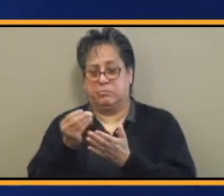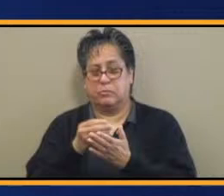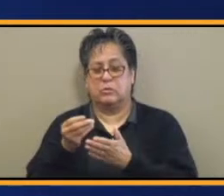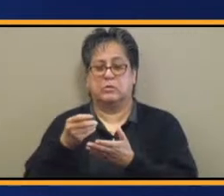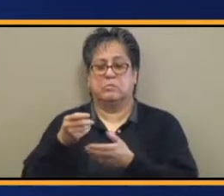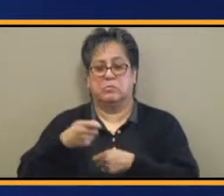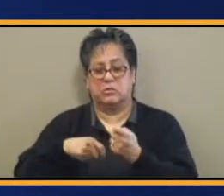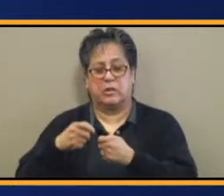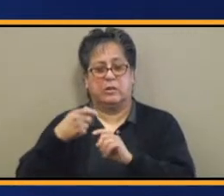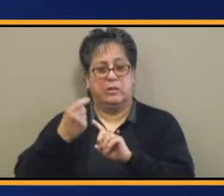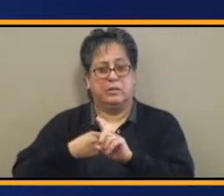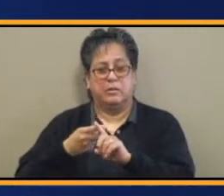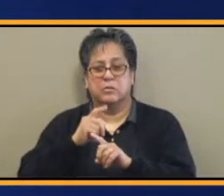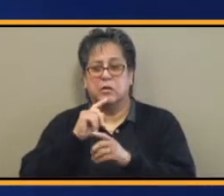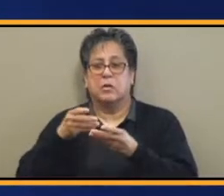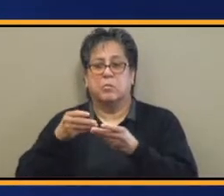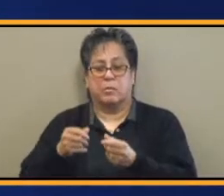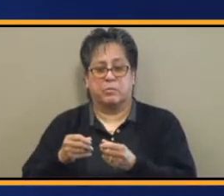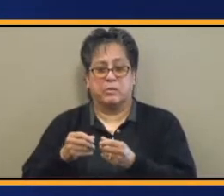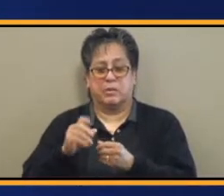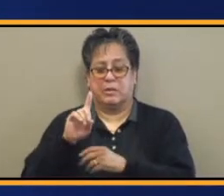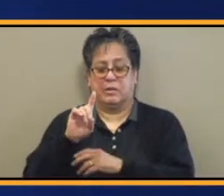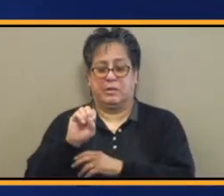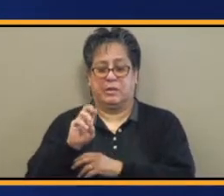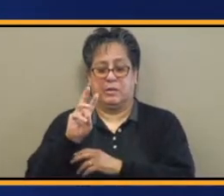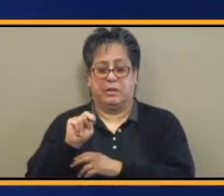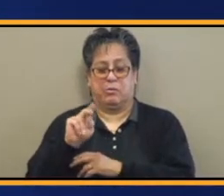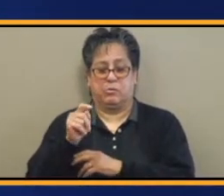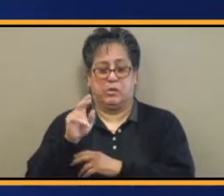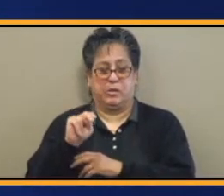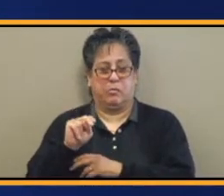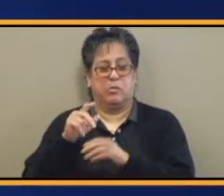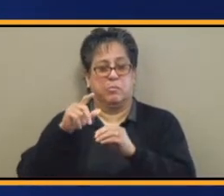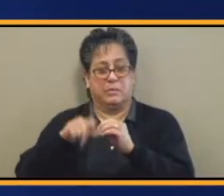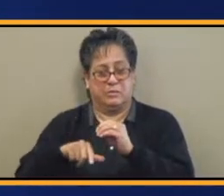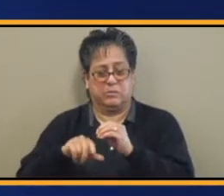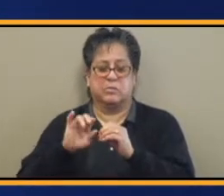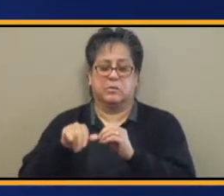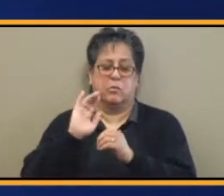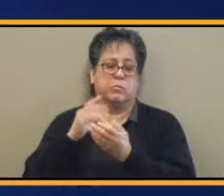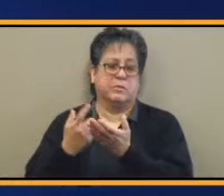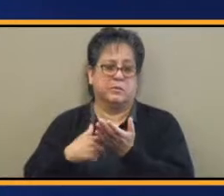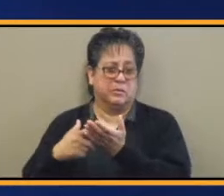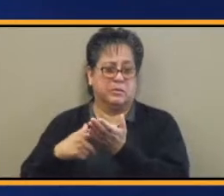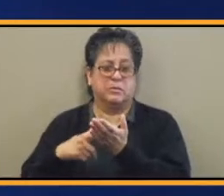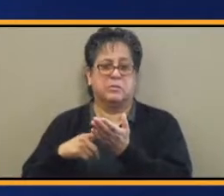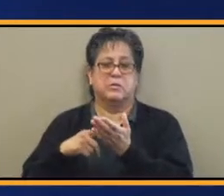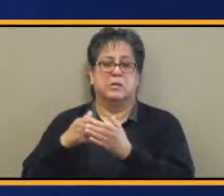lease, or value of real property located in downtown El Paso, matter number